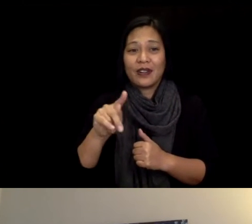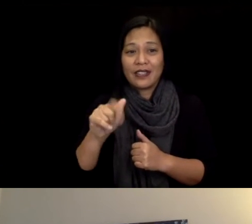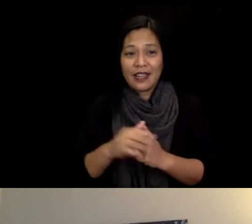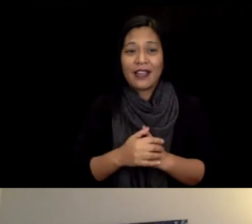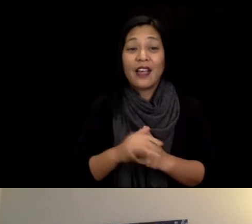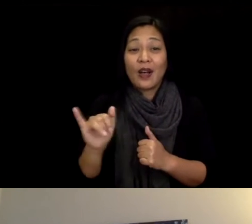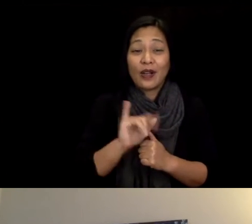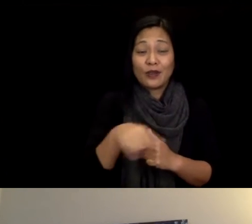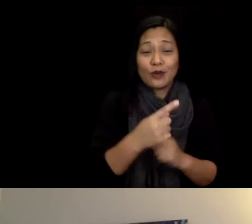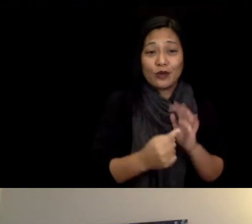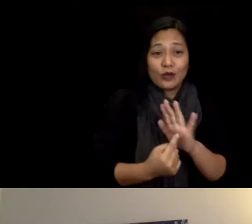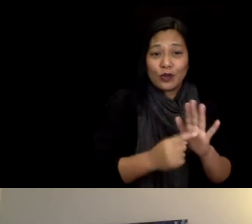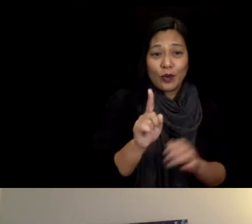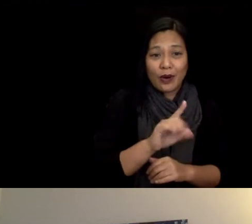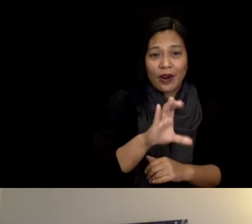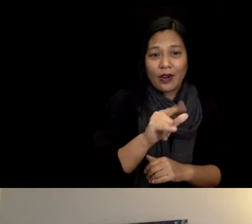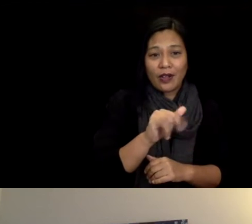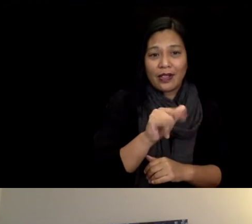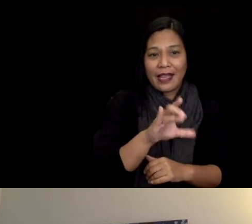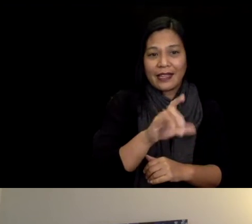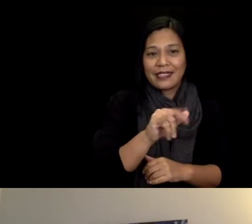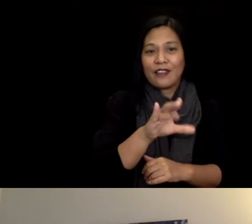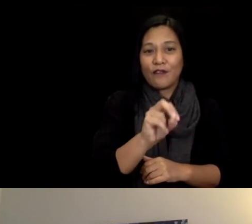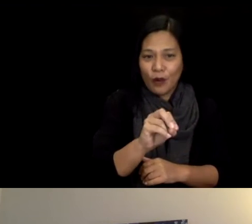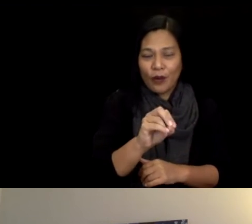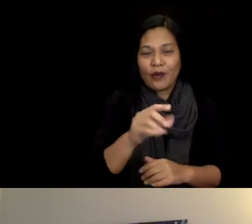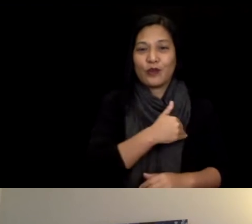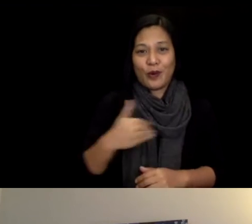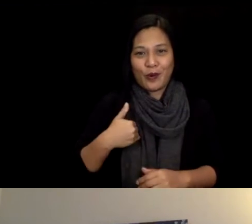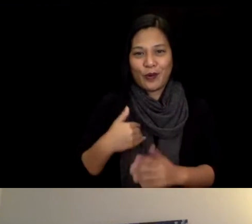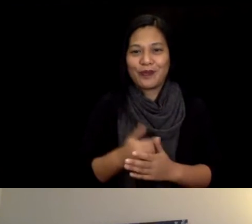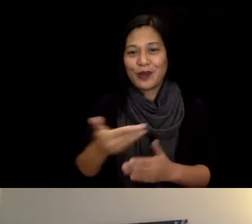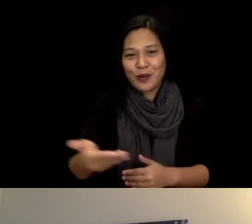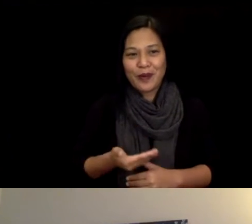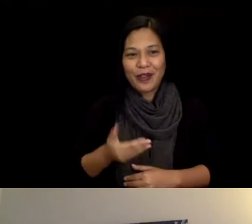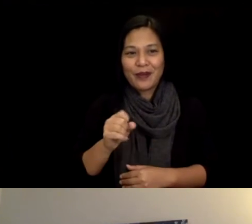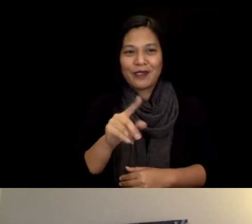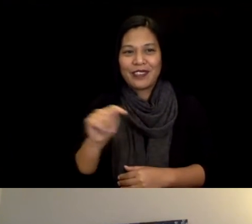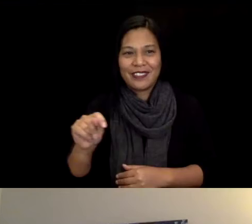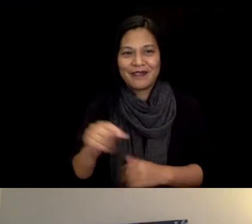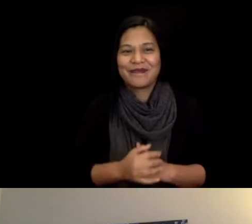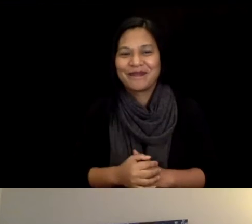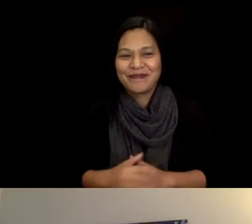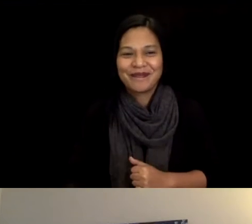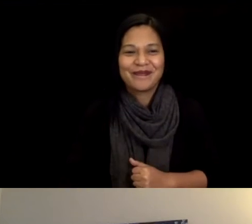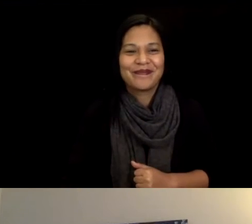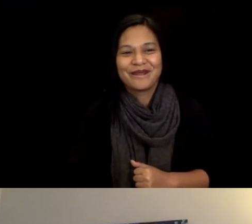at Collectivo Toronto. Welcome, Scott. So glad to have you here with us today.